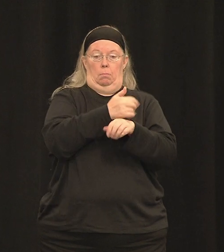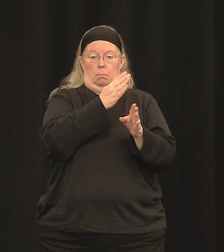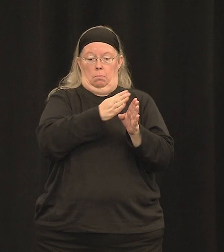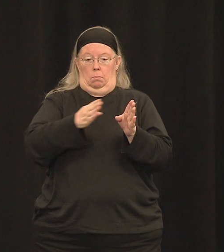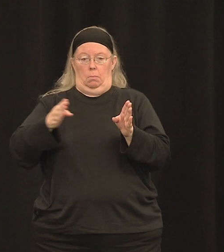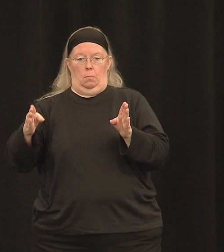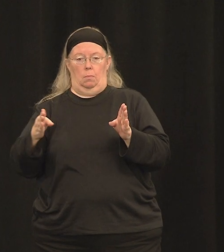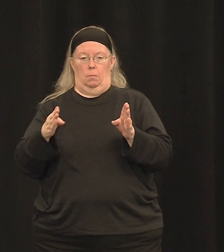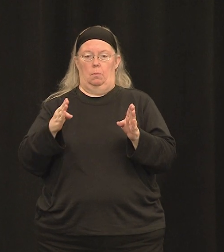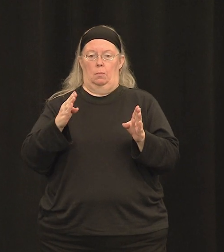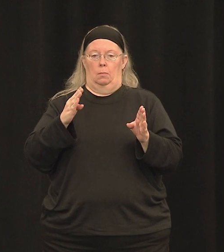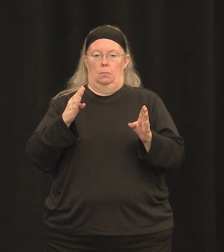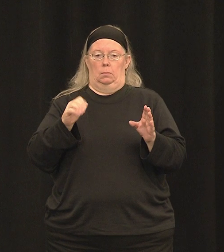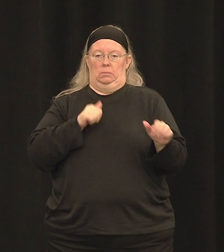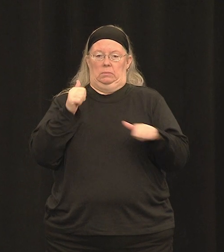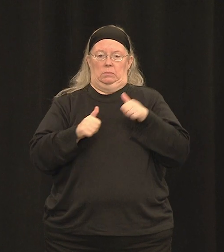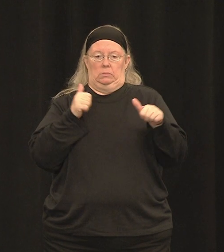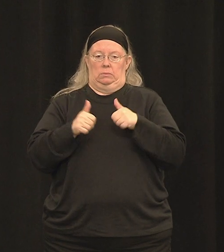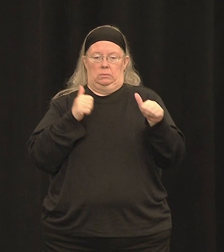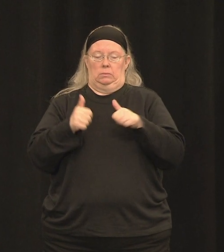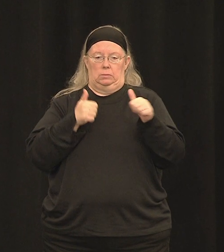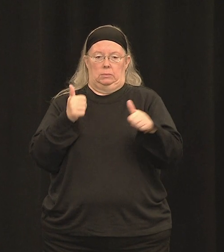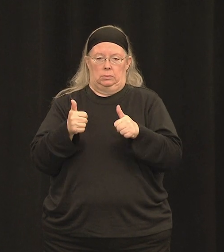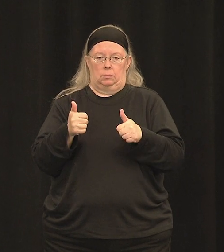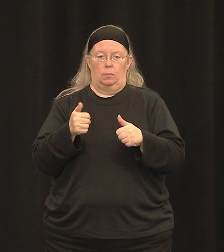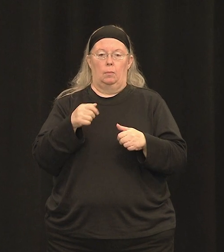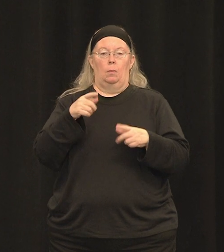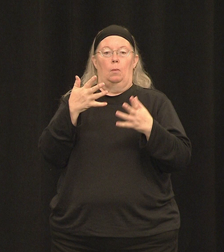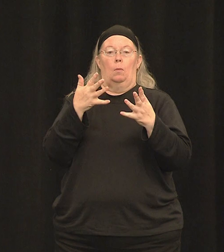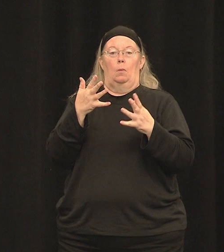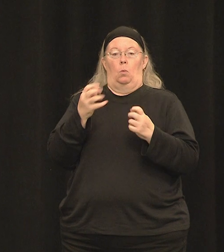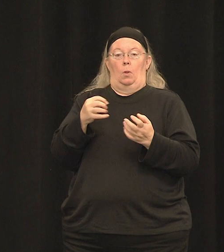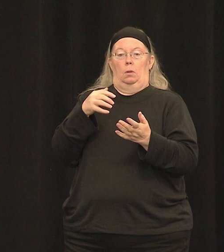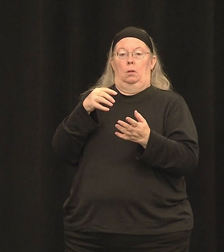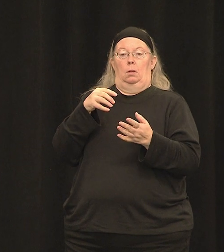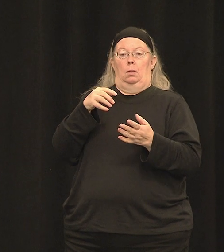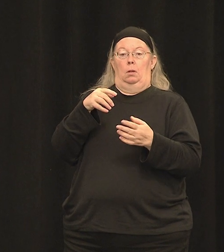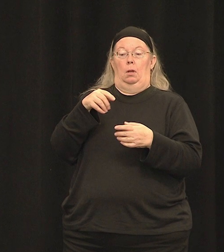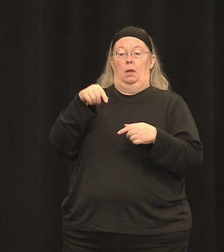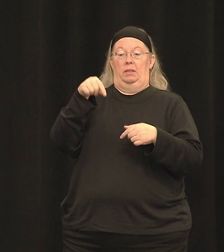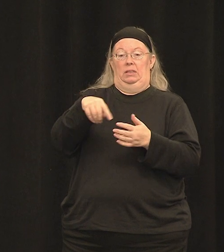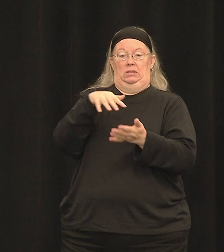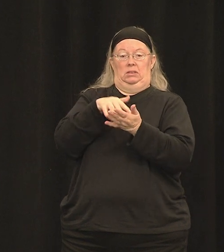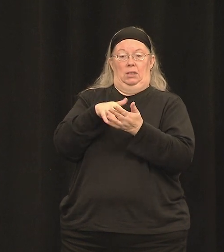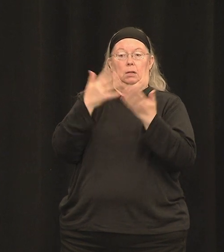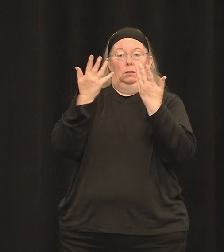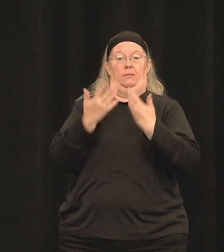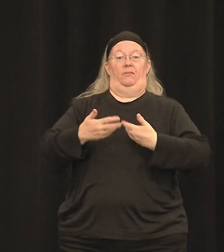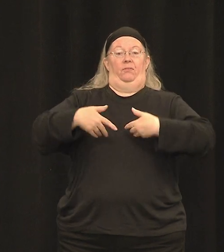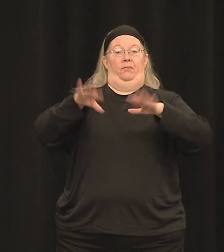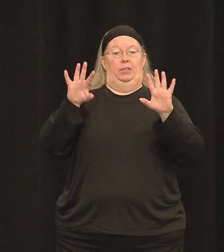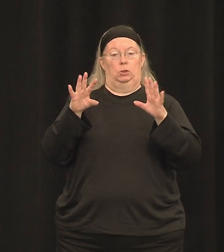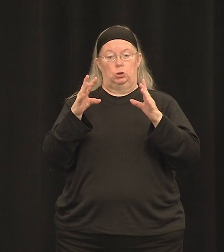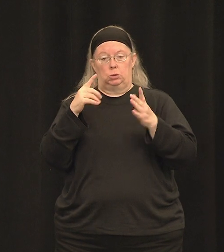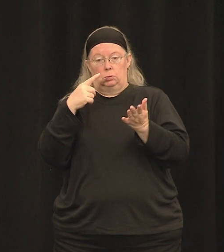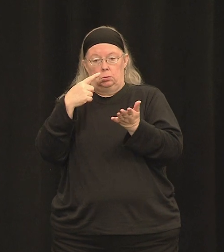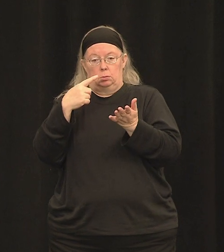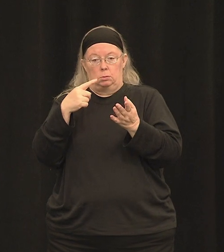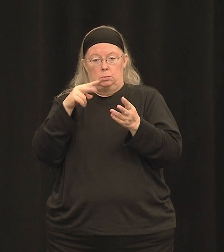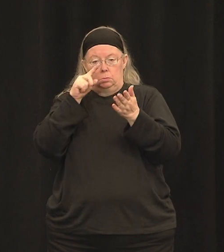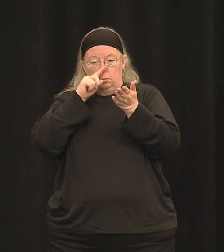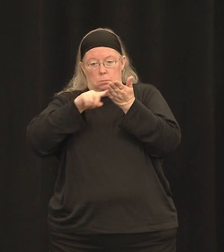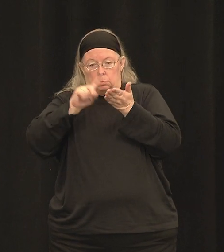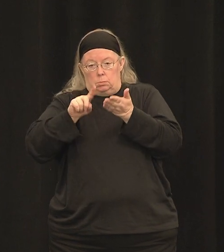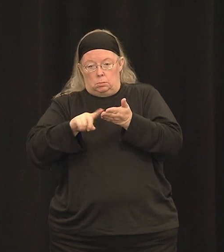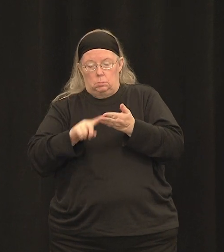of 2023. In the next year, we plan to begin talks with the FDA so as to make sure we are following all the regulatory